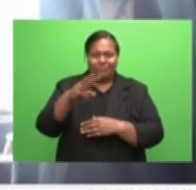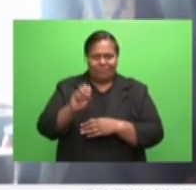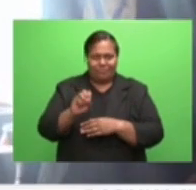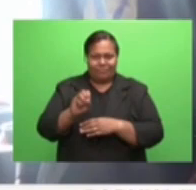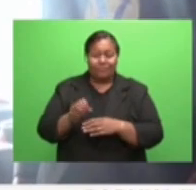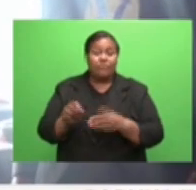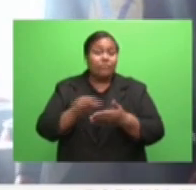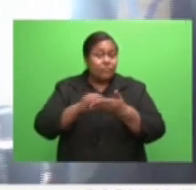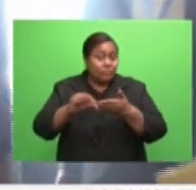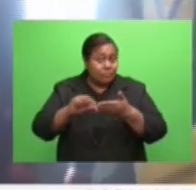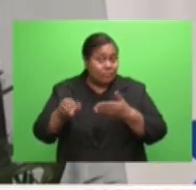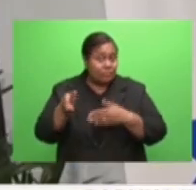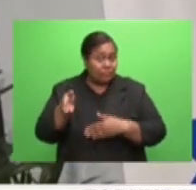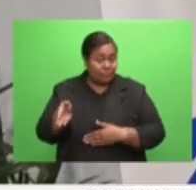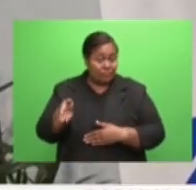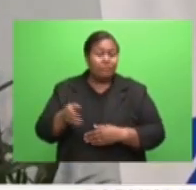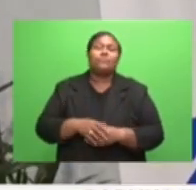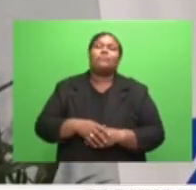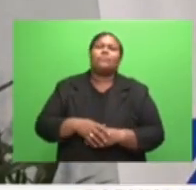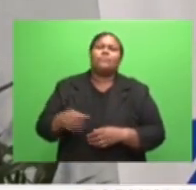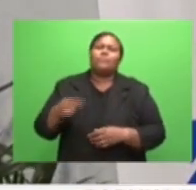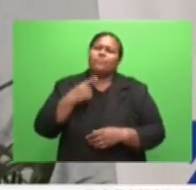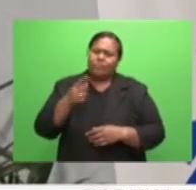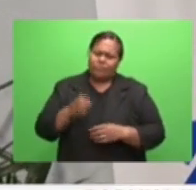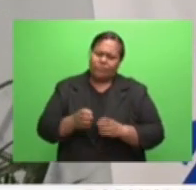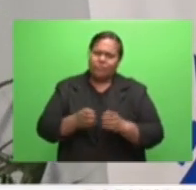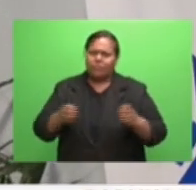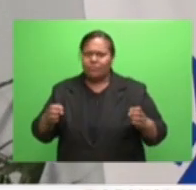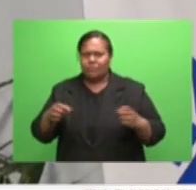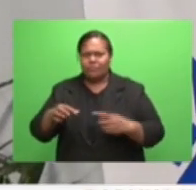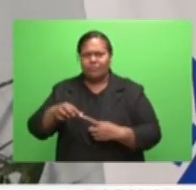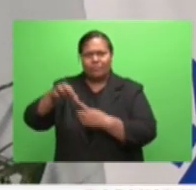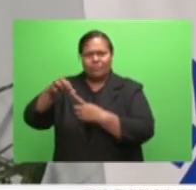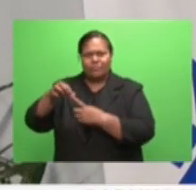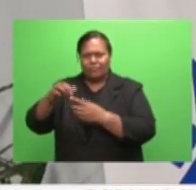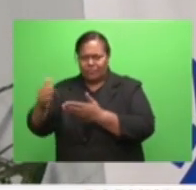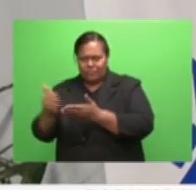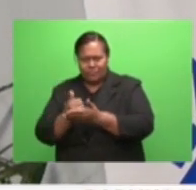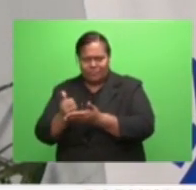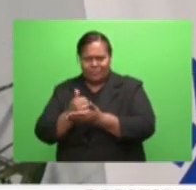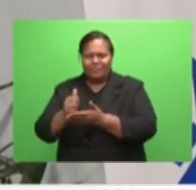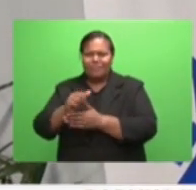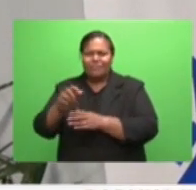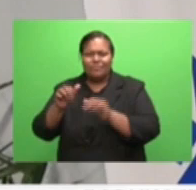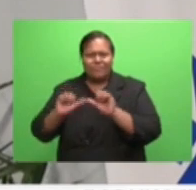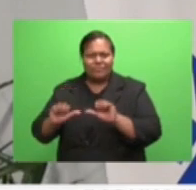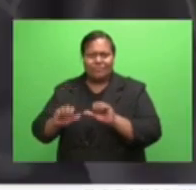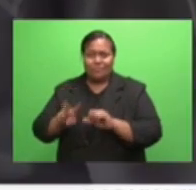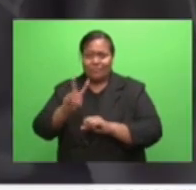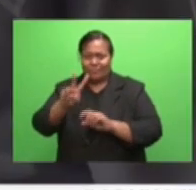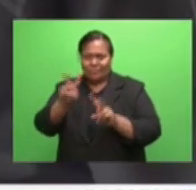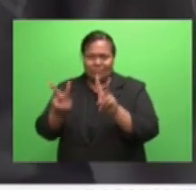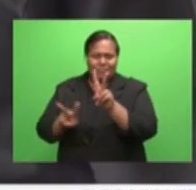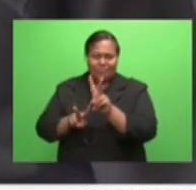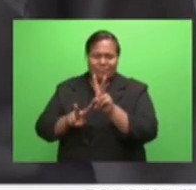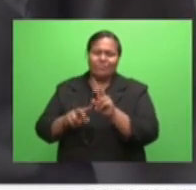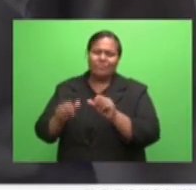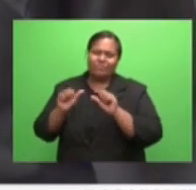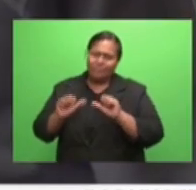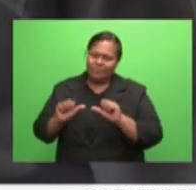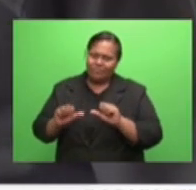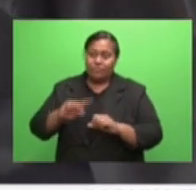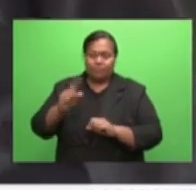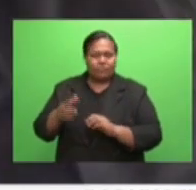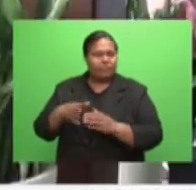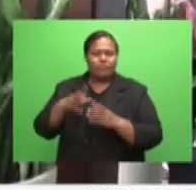Inductee maintains that it has extended the casual appointment of its acting president and 2 acting vice presidents, but it's quite about Rambuka's